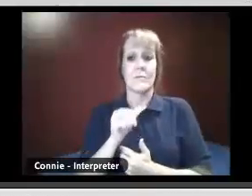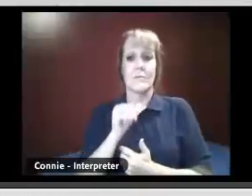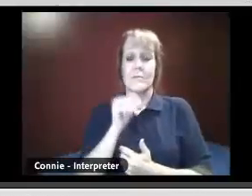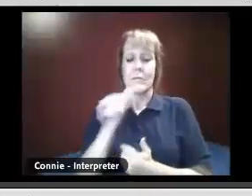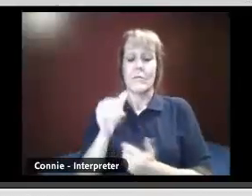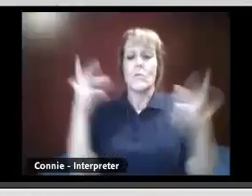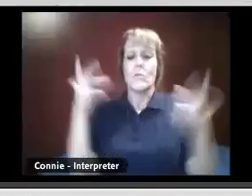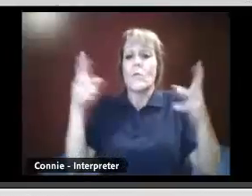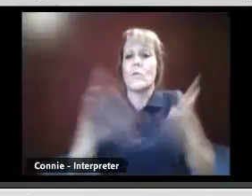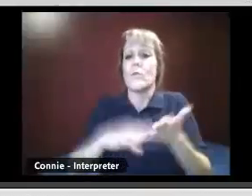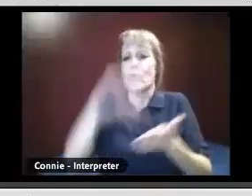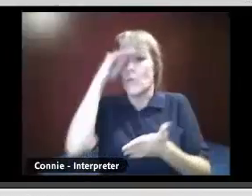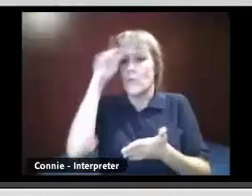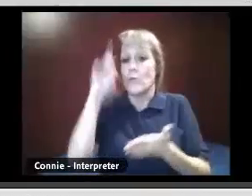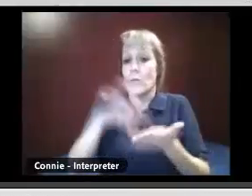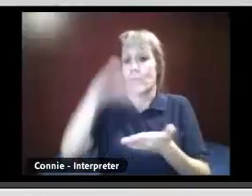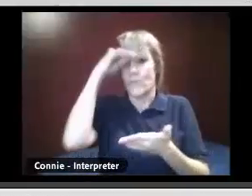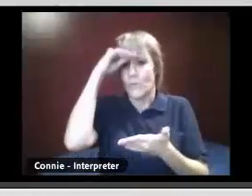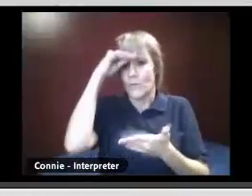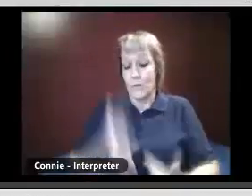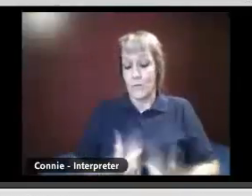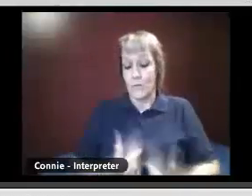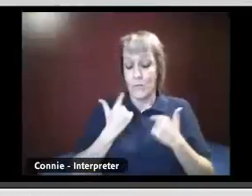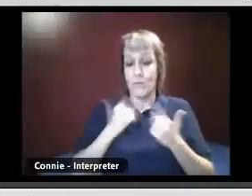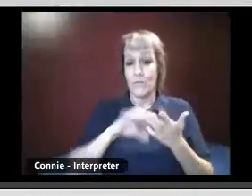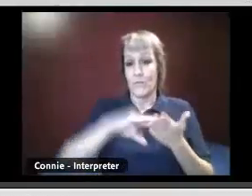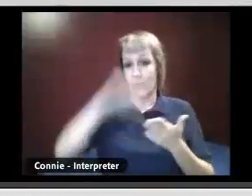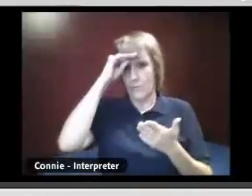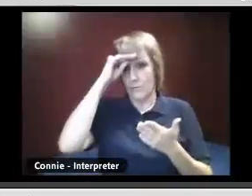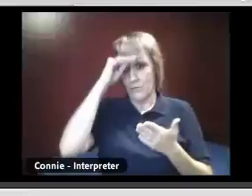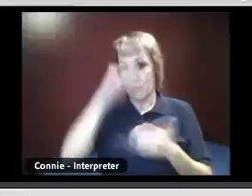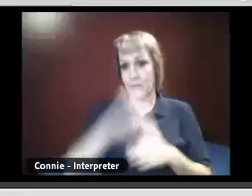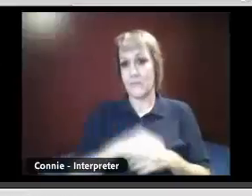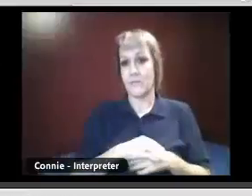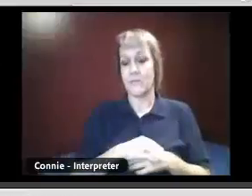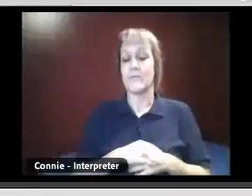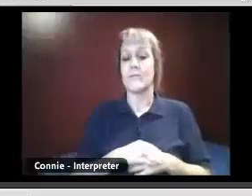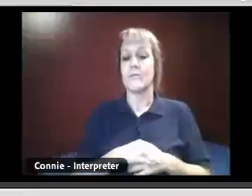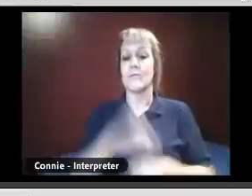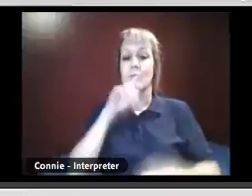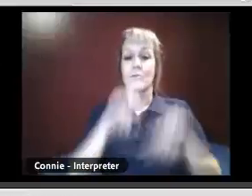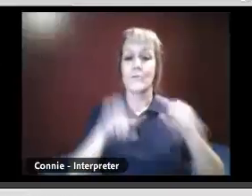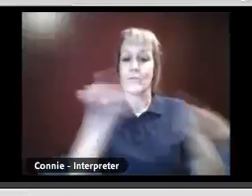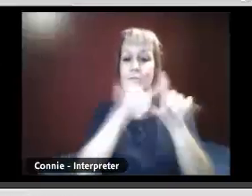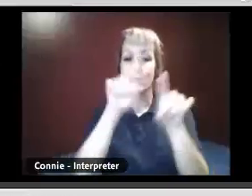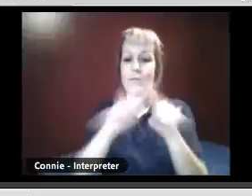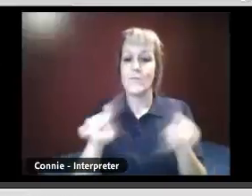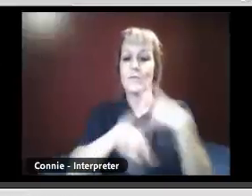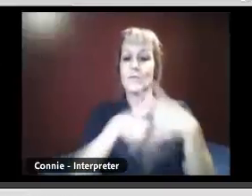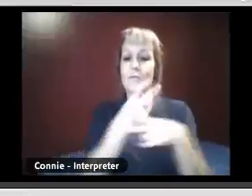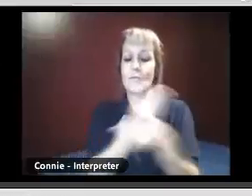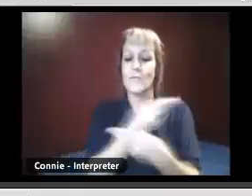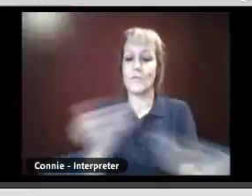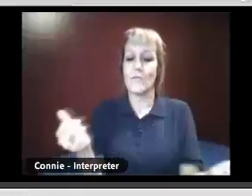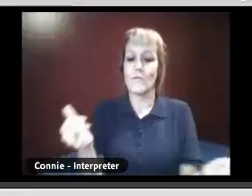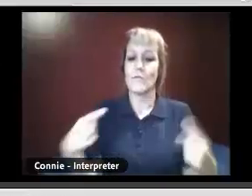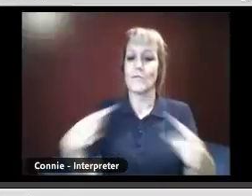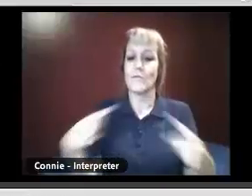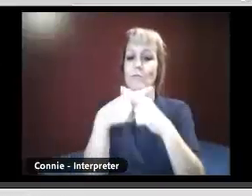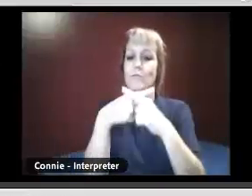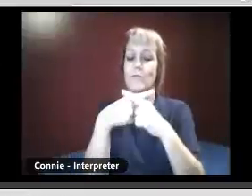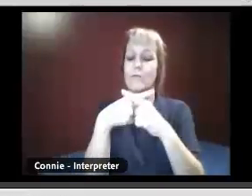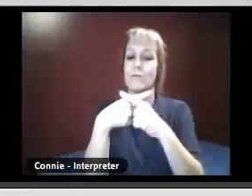all of this. Right? So as we go into the various styles of conflict resolution, that are available to us,